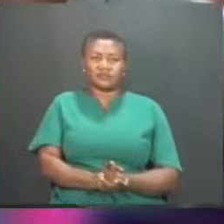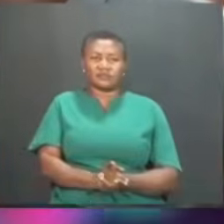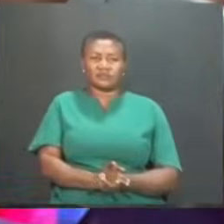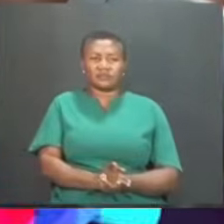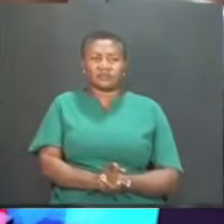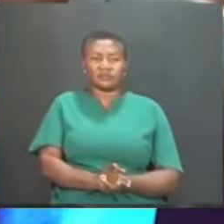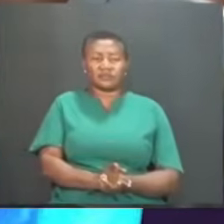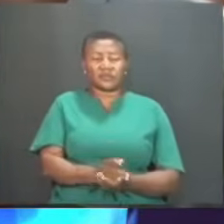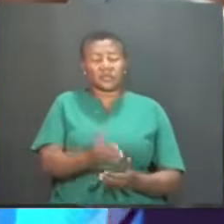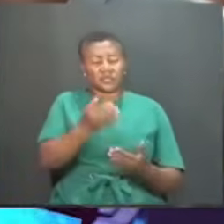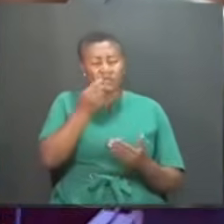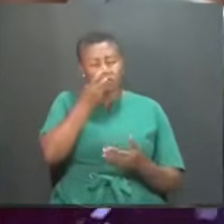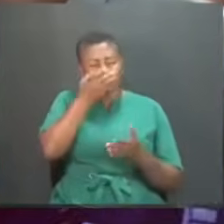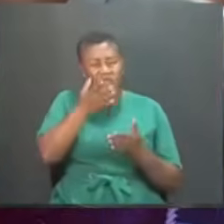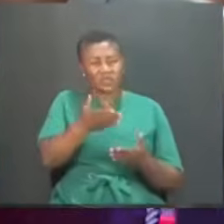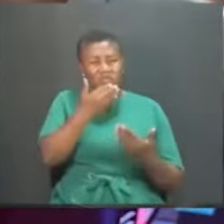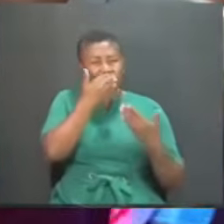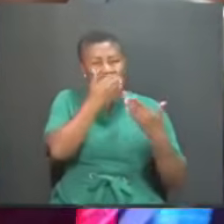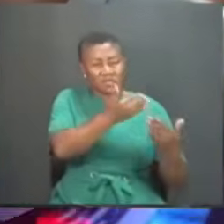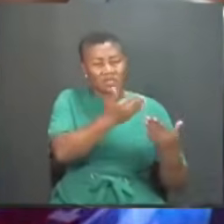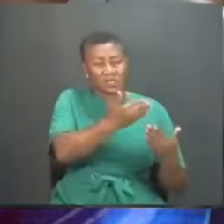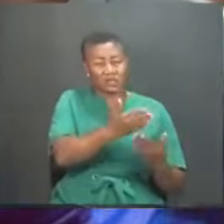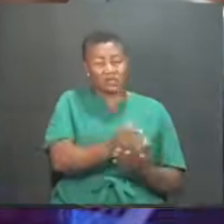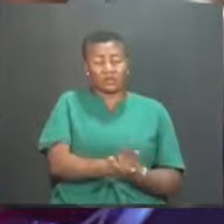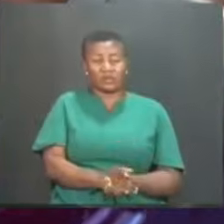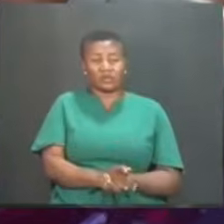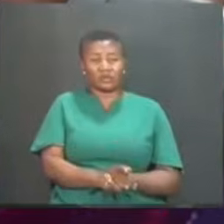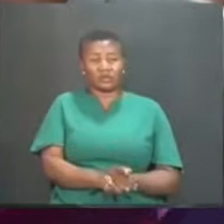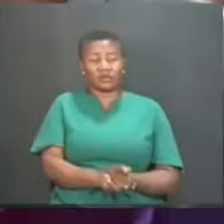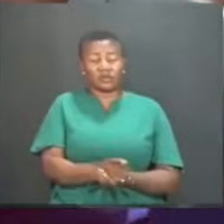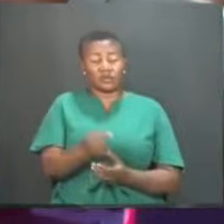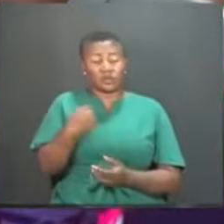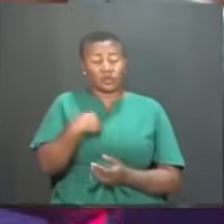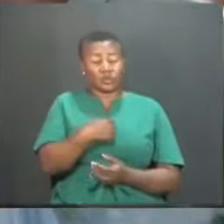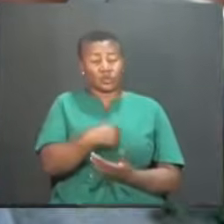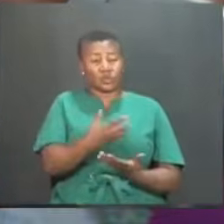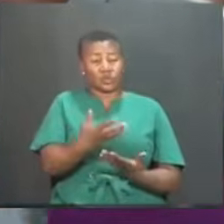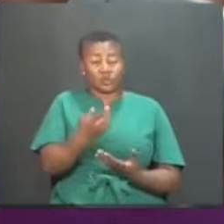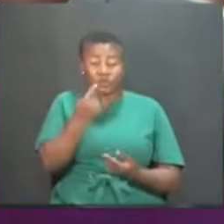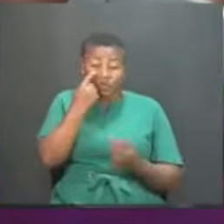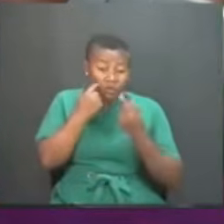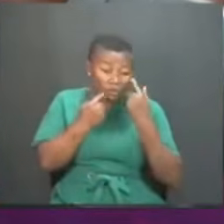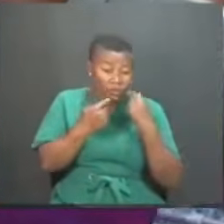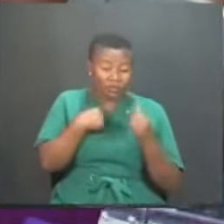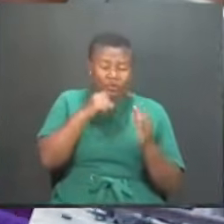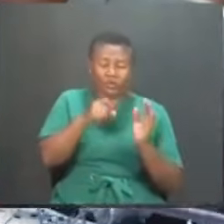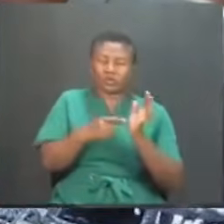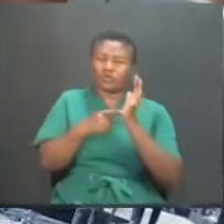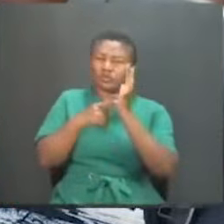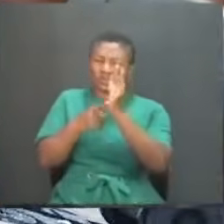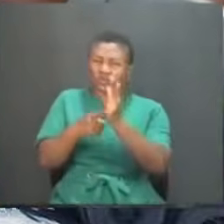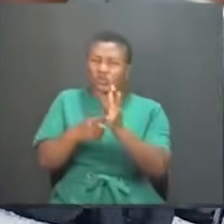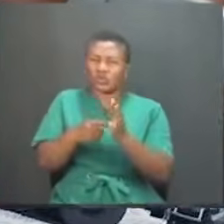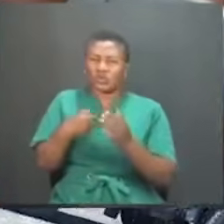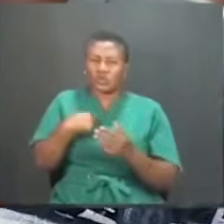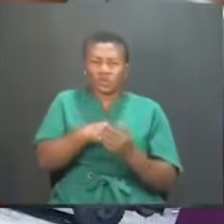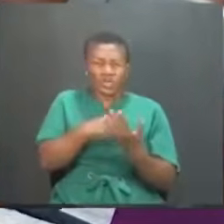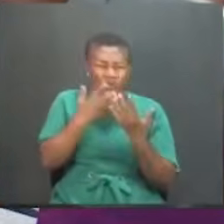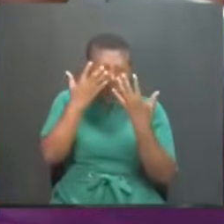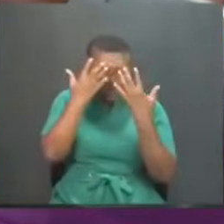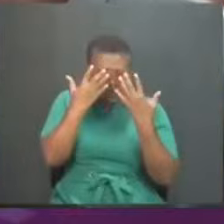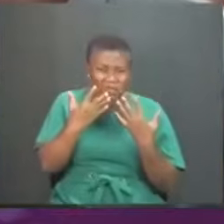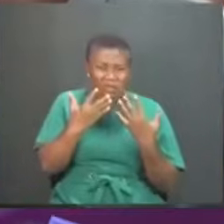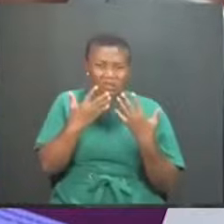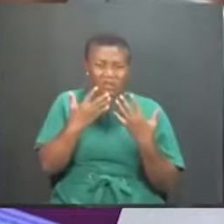Mr. Speaker, thank you for bringing us back on track. We are mourning, and we should demonstrate to the Ghanaian people that we are very sad, and this